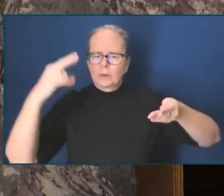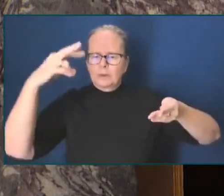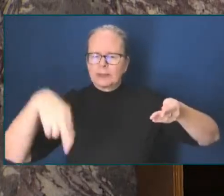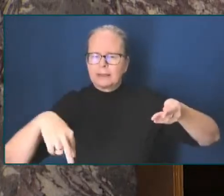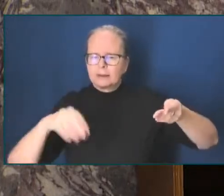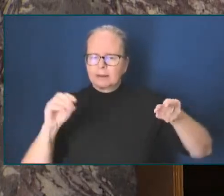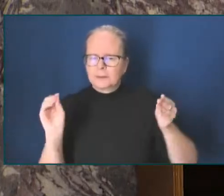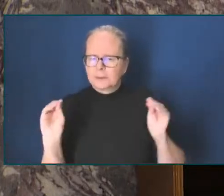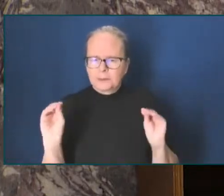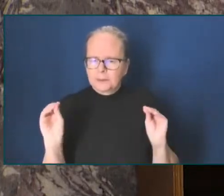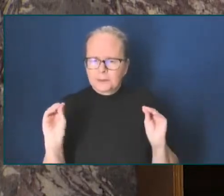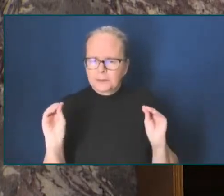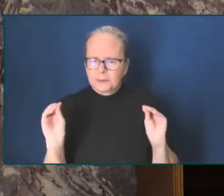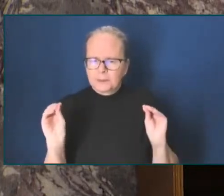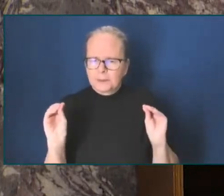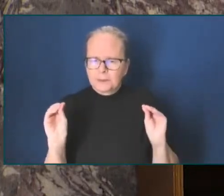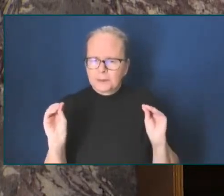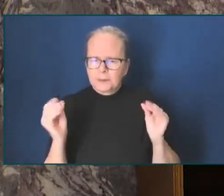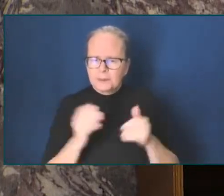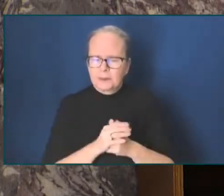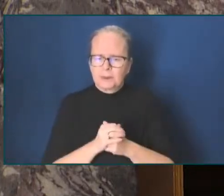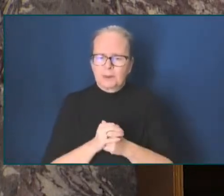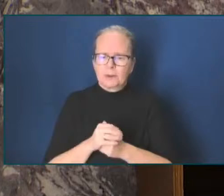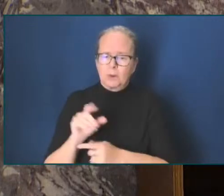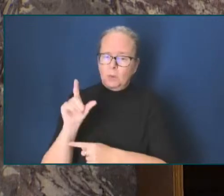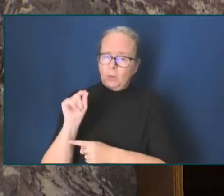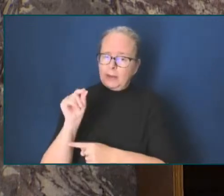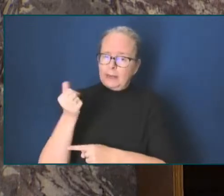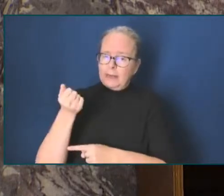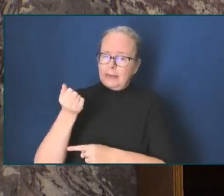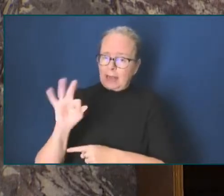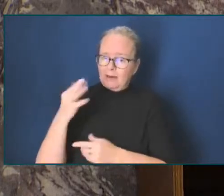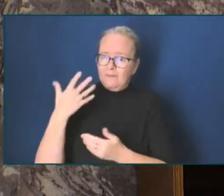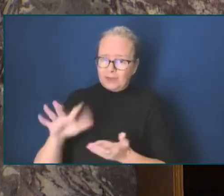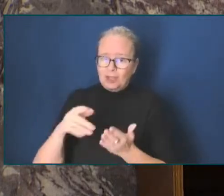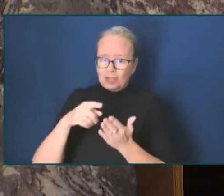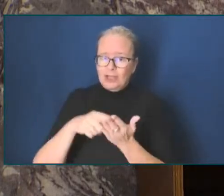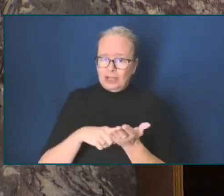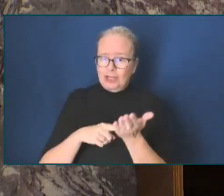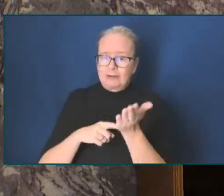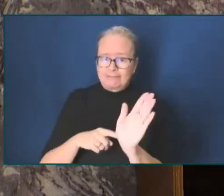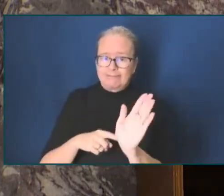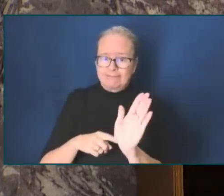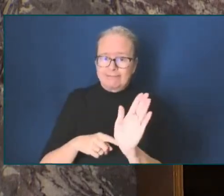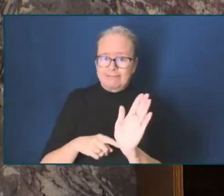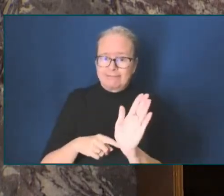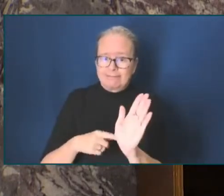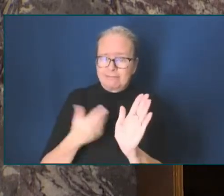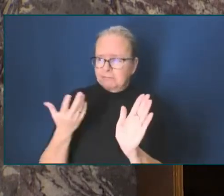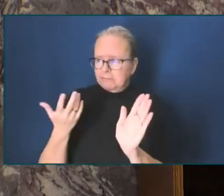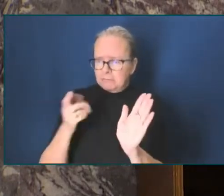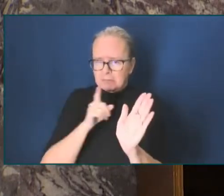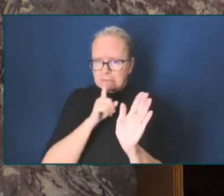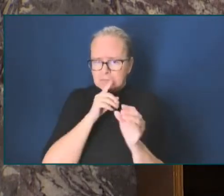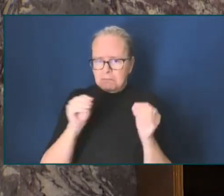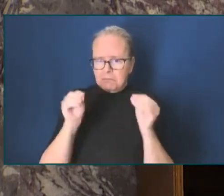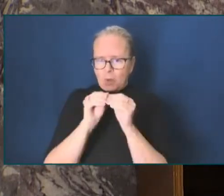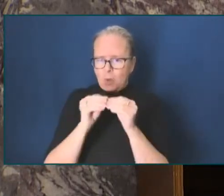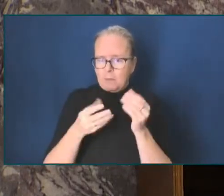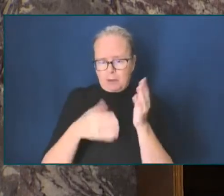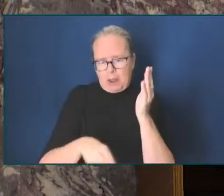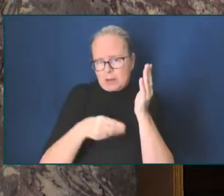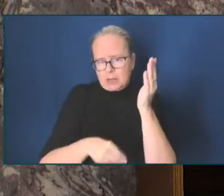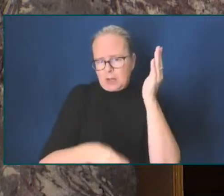a needs-based system. It's demonstrably inaccurate to claim that the committee made any such recommendation